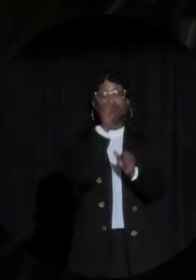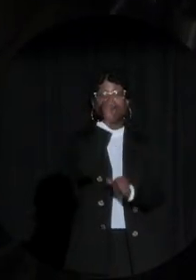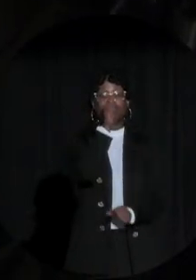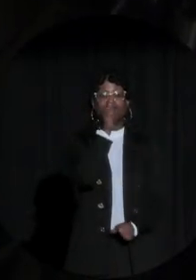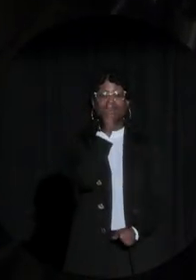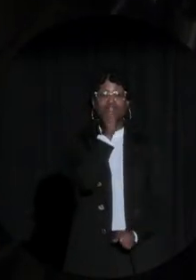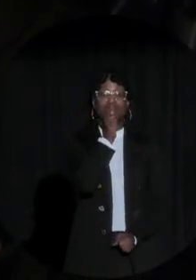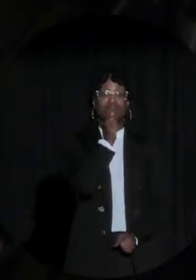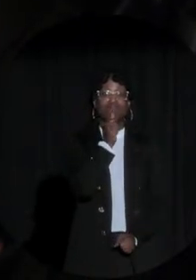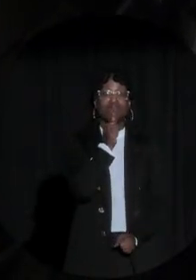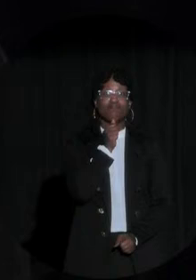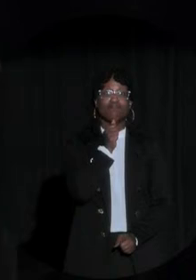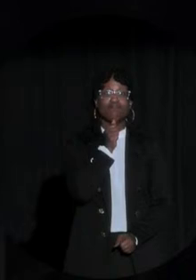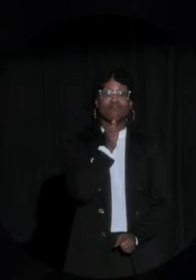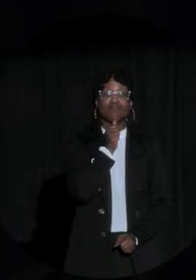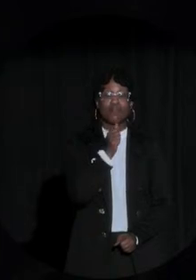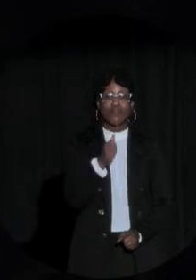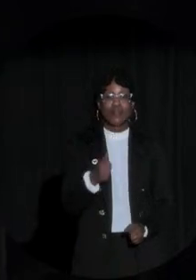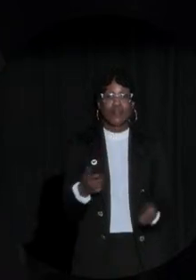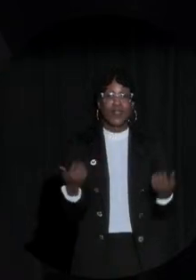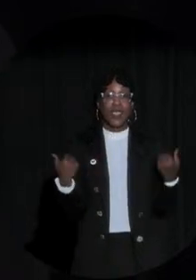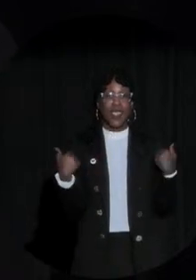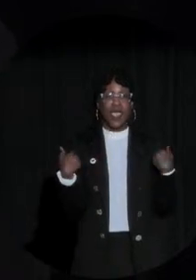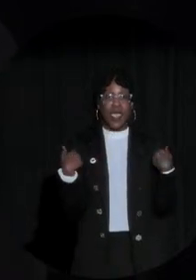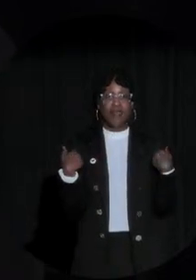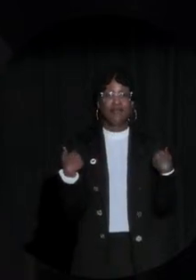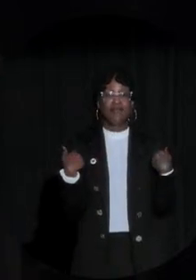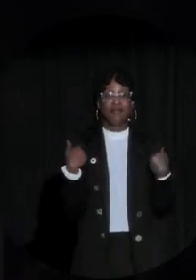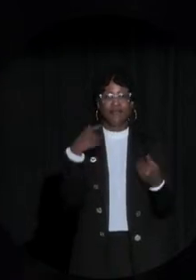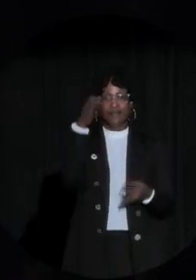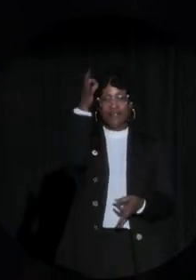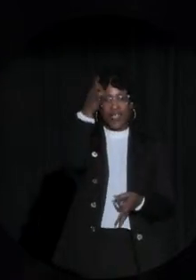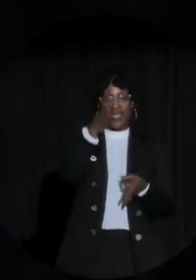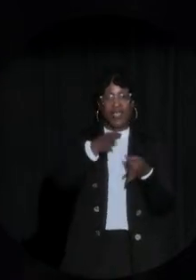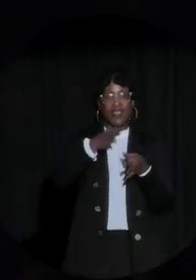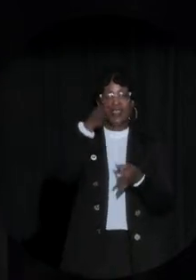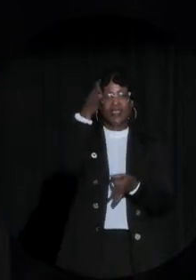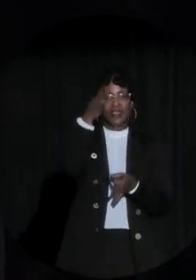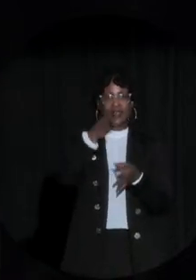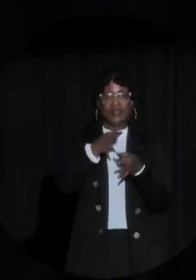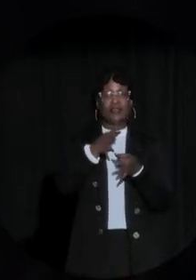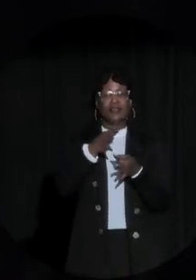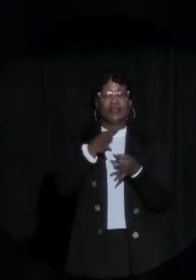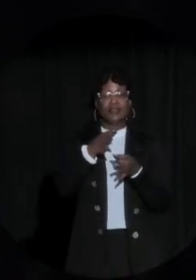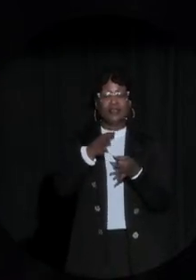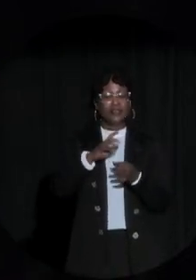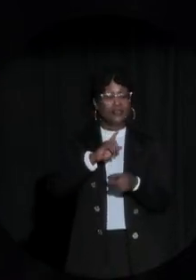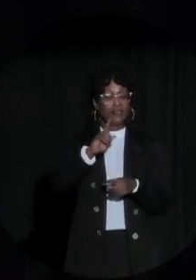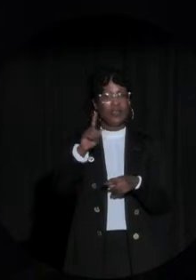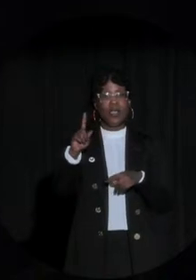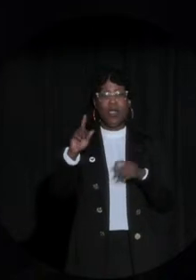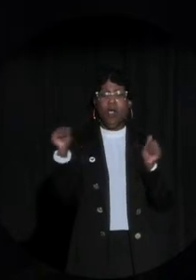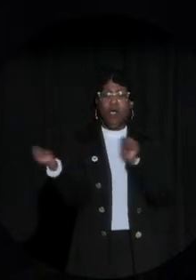on. I had the faith when all hope